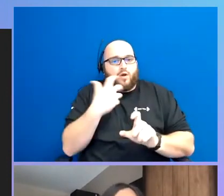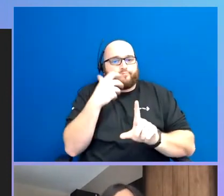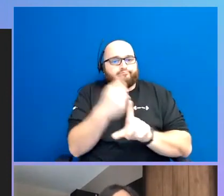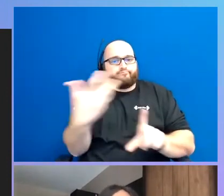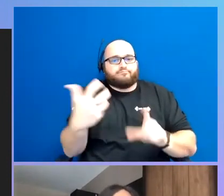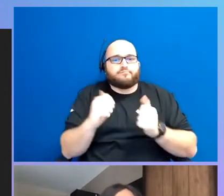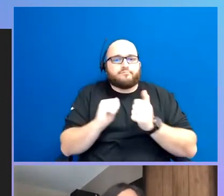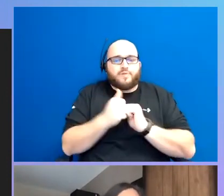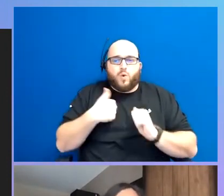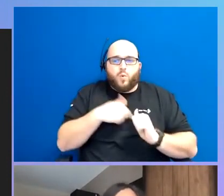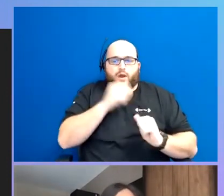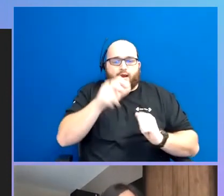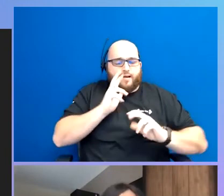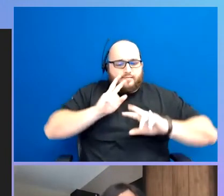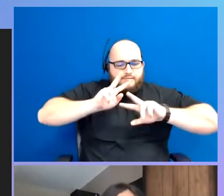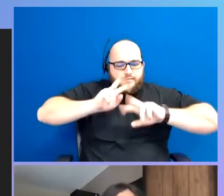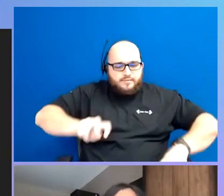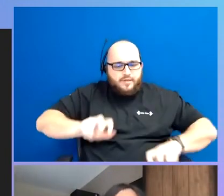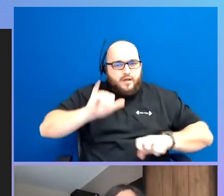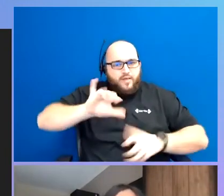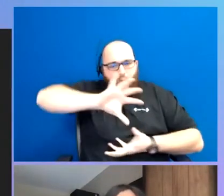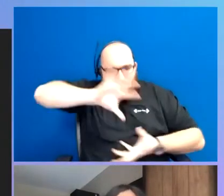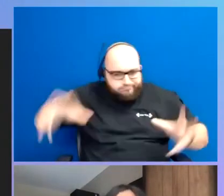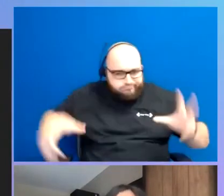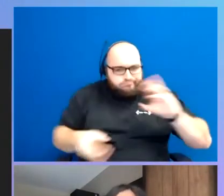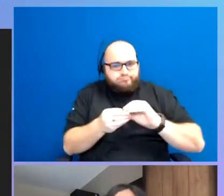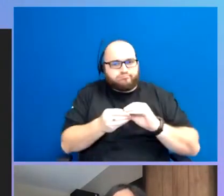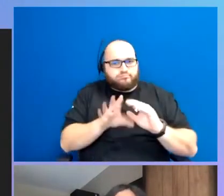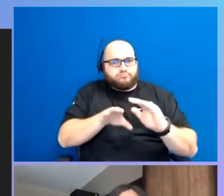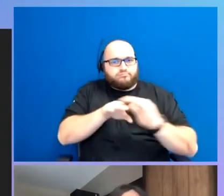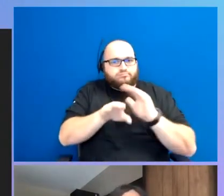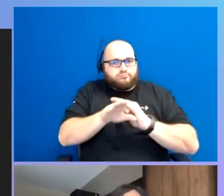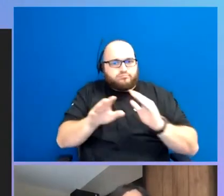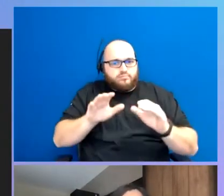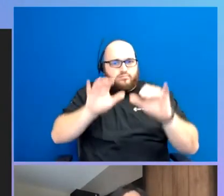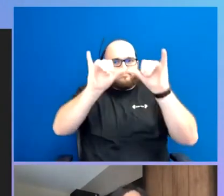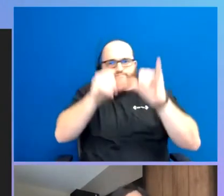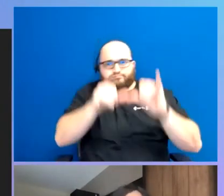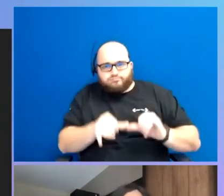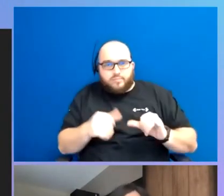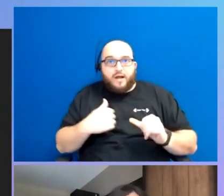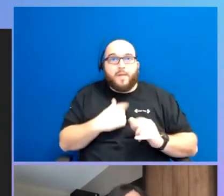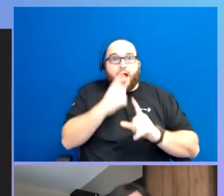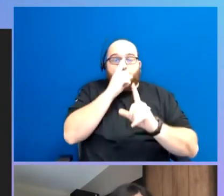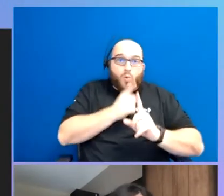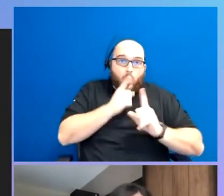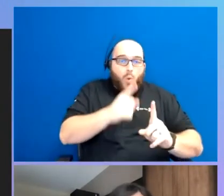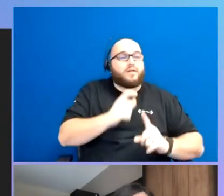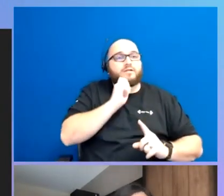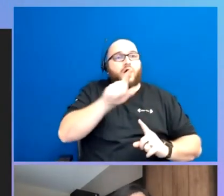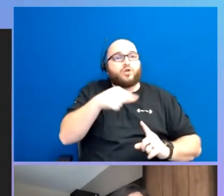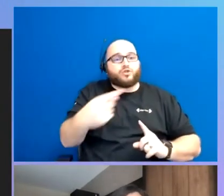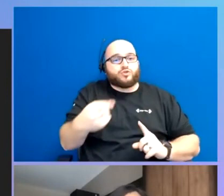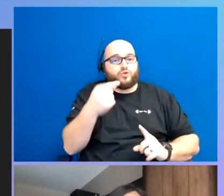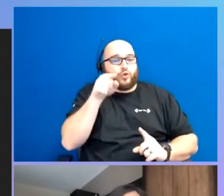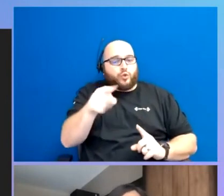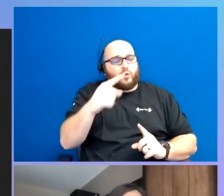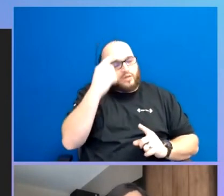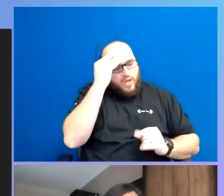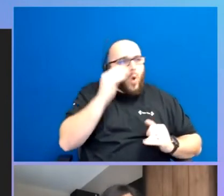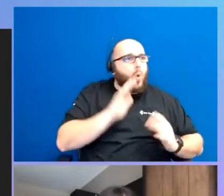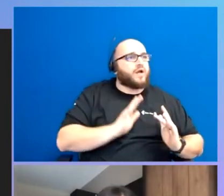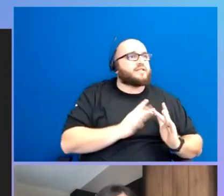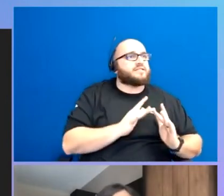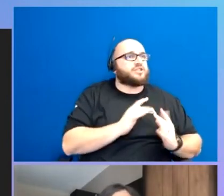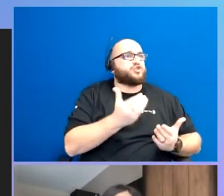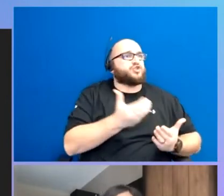to look at accessibility measurement holistically. I'm hoping you walk out of this looking beyond just digital experiences. I'll